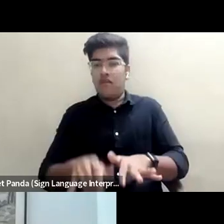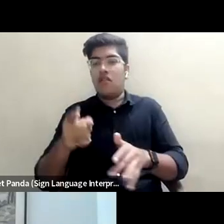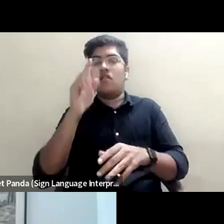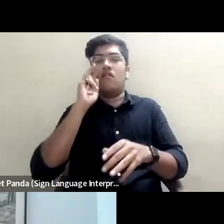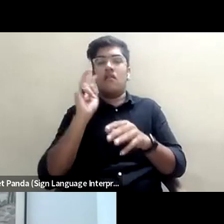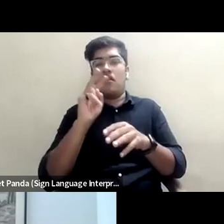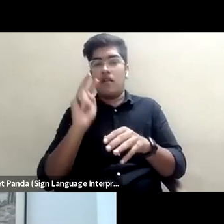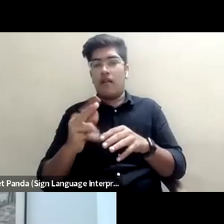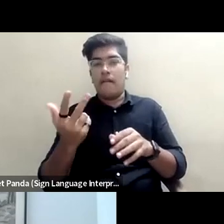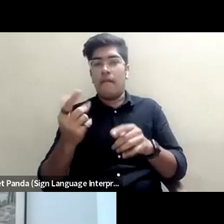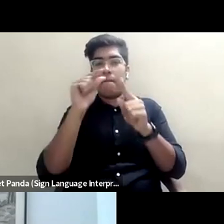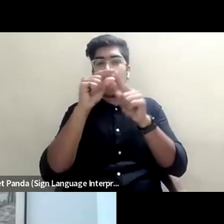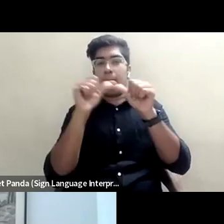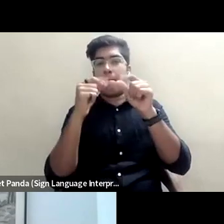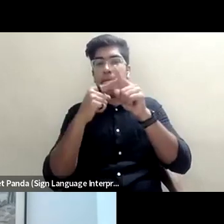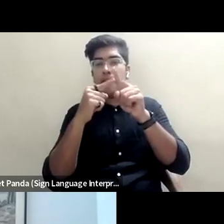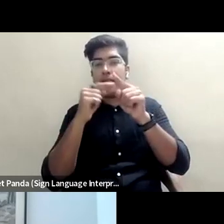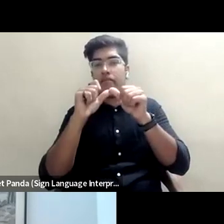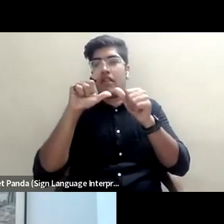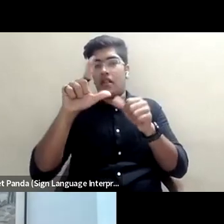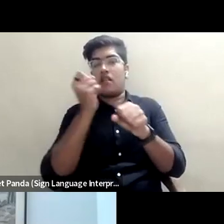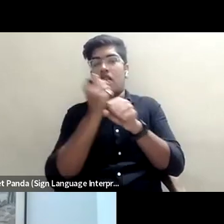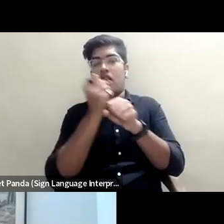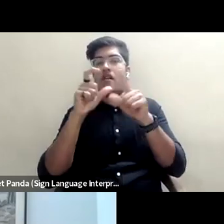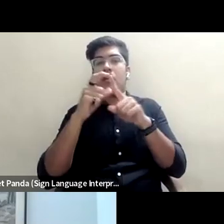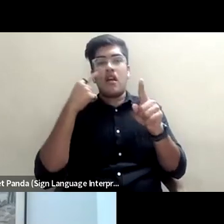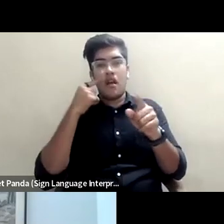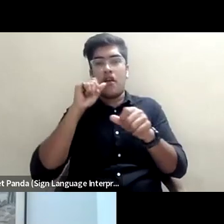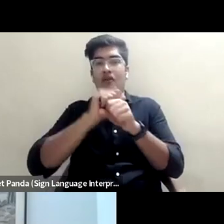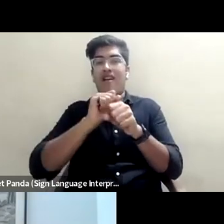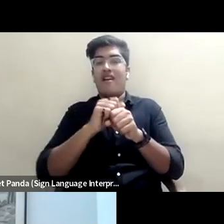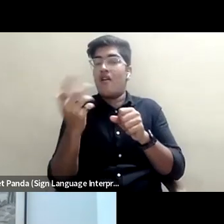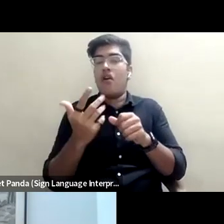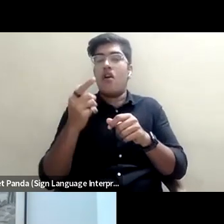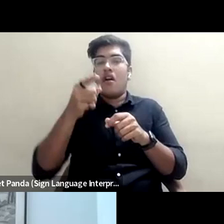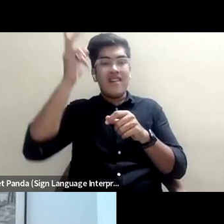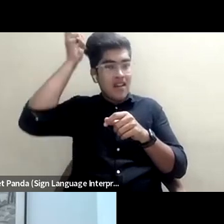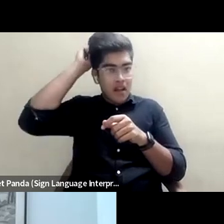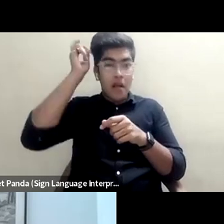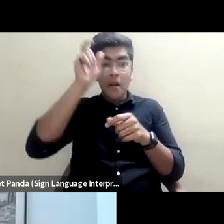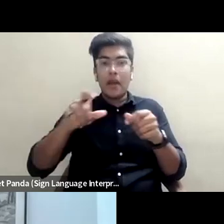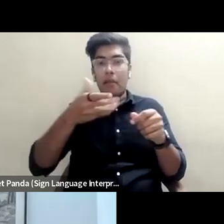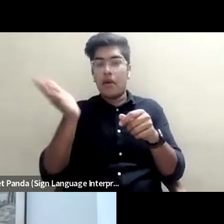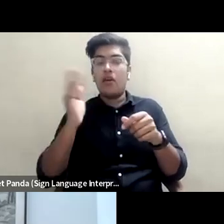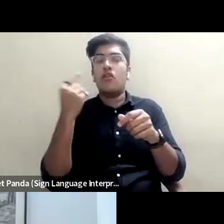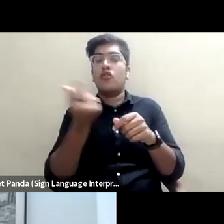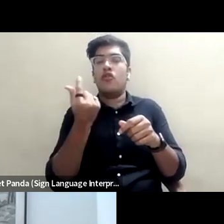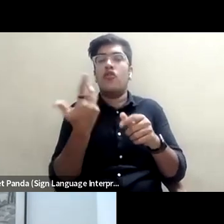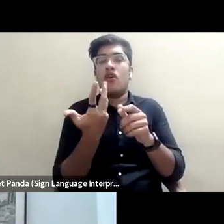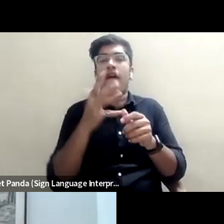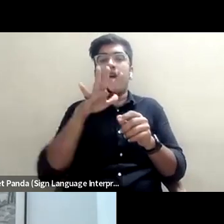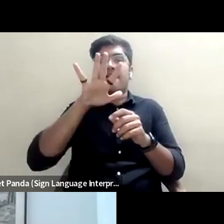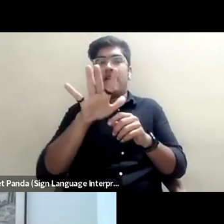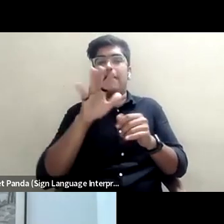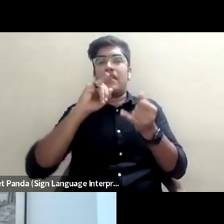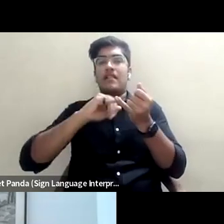was the Pathalgadi movement in Jharkhand, where the Adivasis used the provisions of the 5th schedule to make their claims against a law